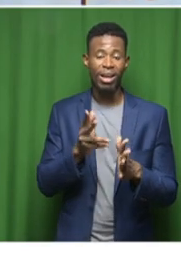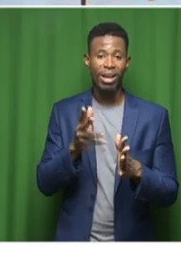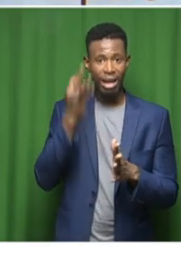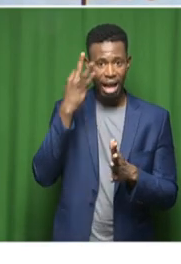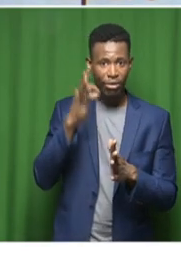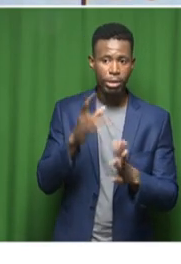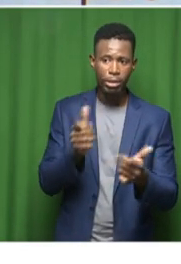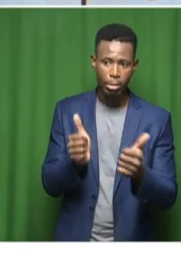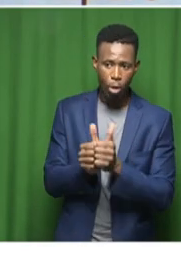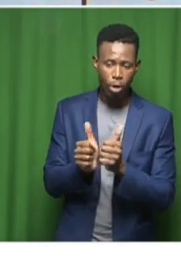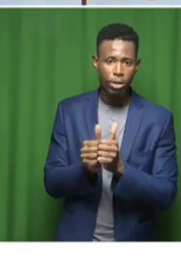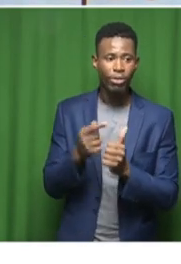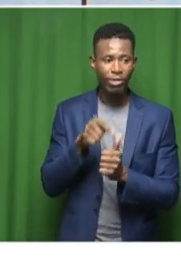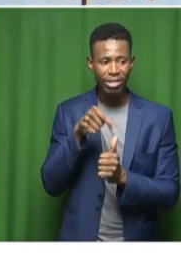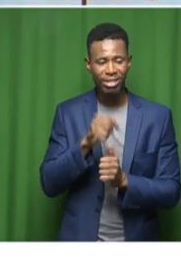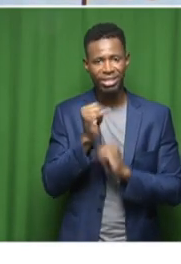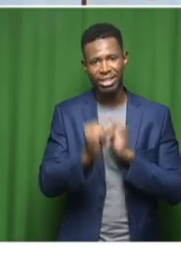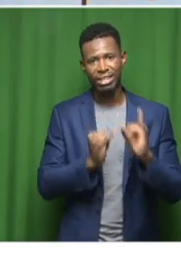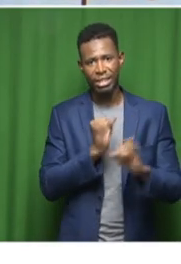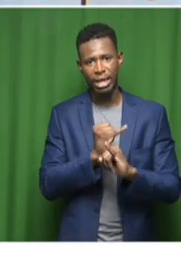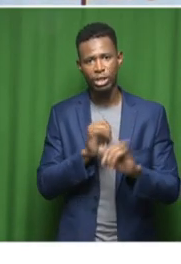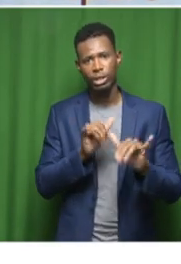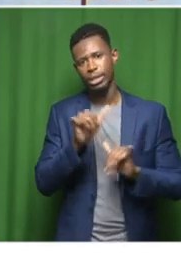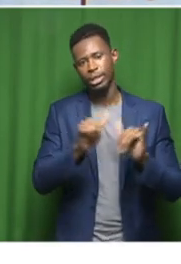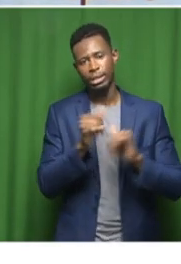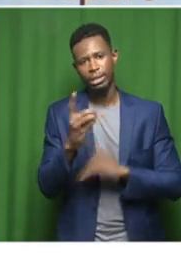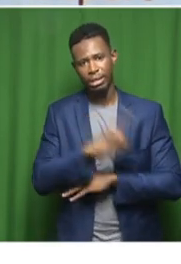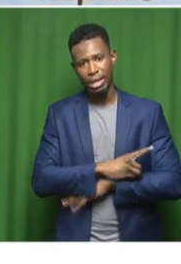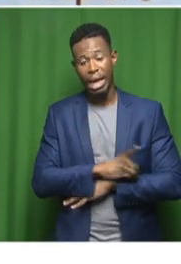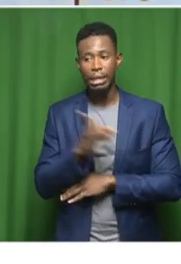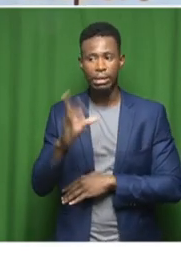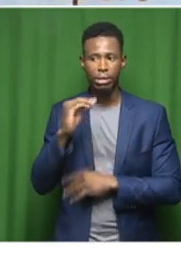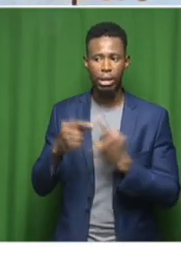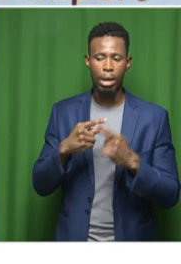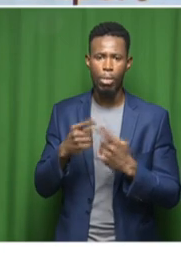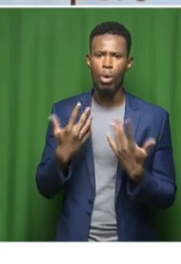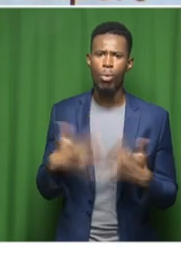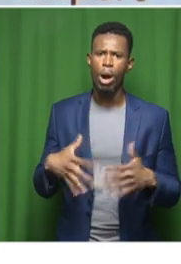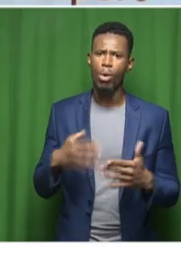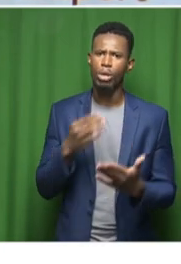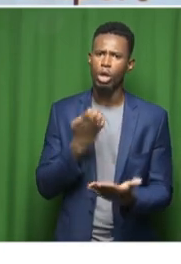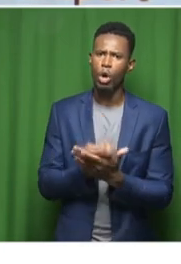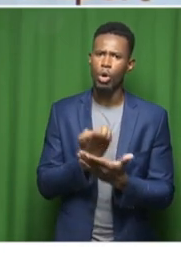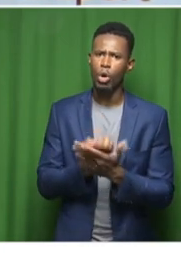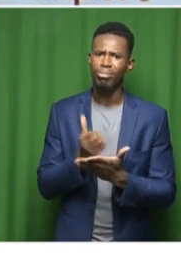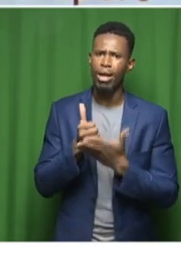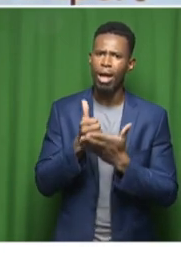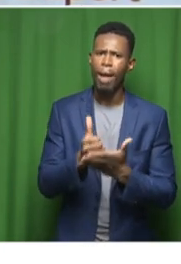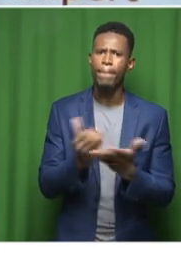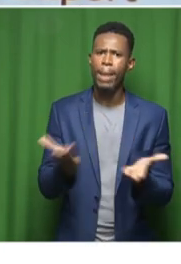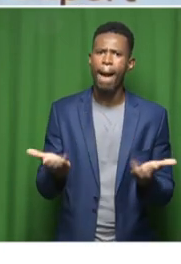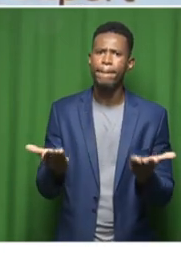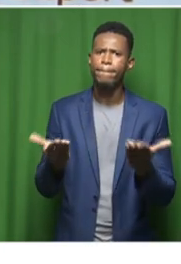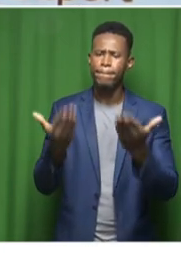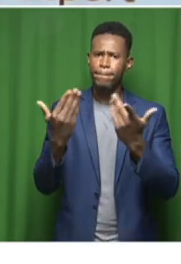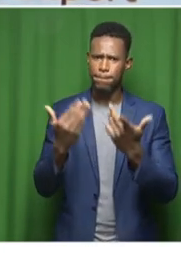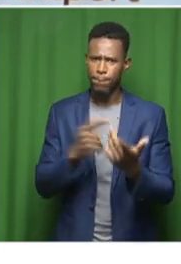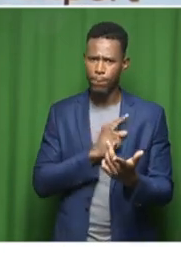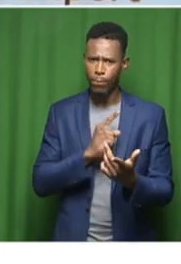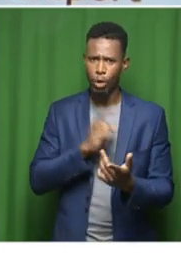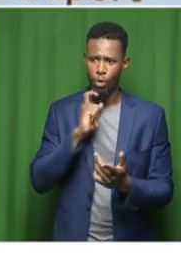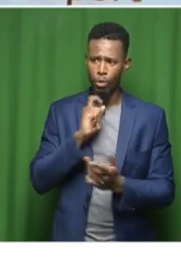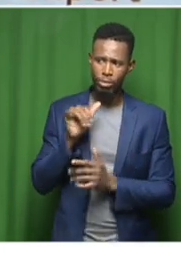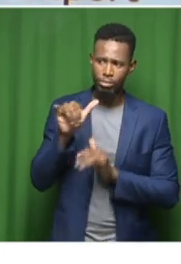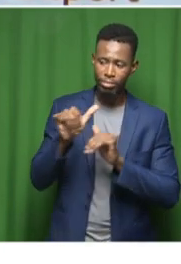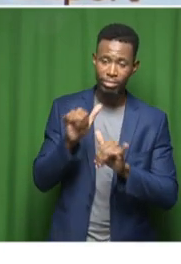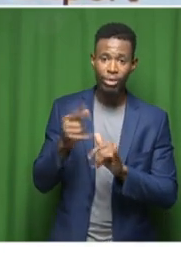International Civil Aviation Day. And she spoke about some of the, economic spin-offs that can be generated from civil aviation, especially on the